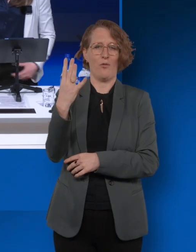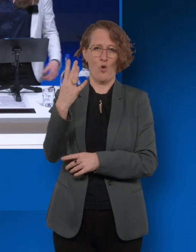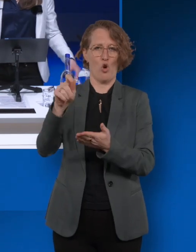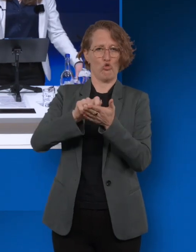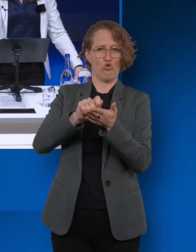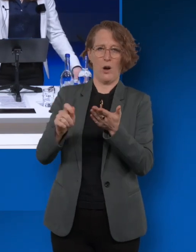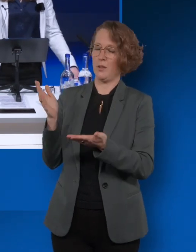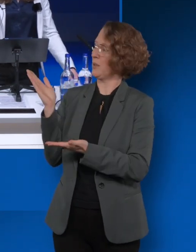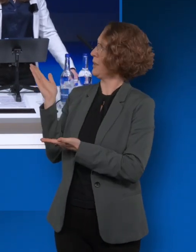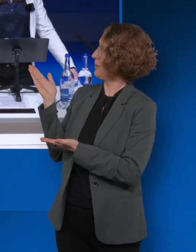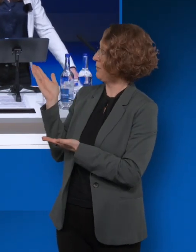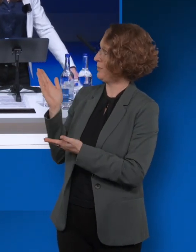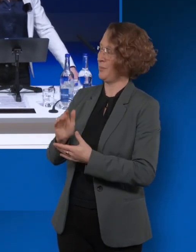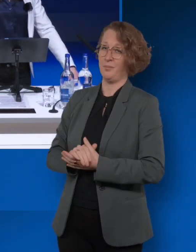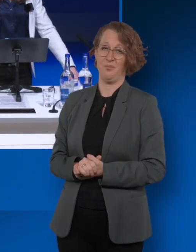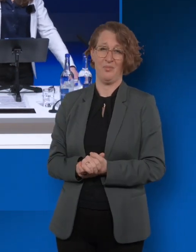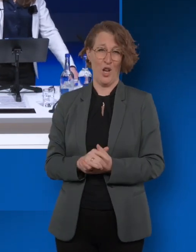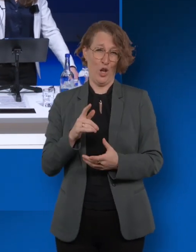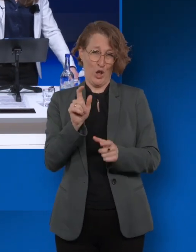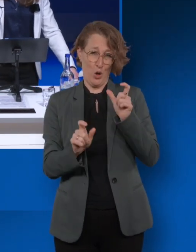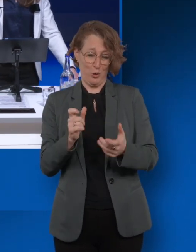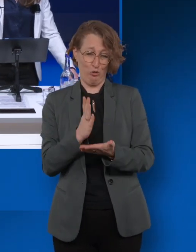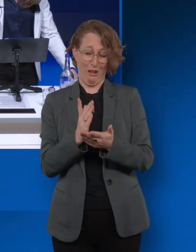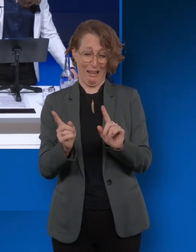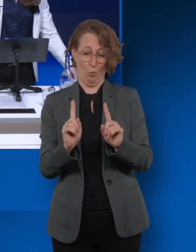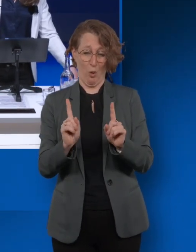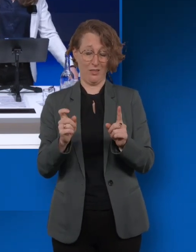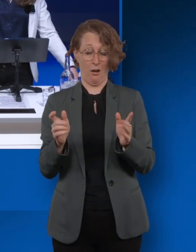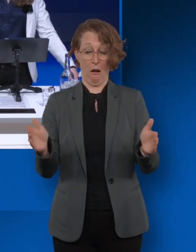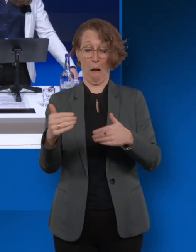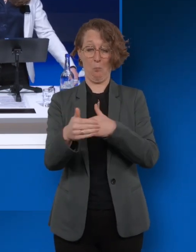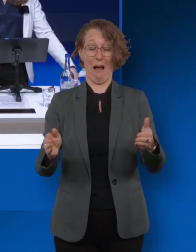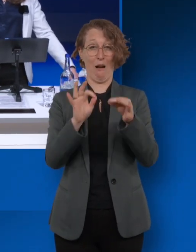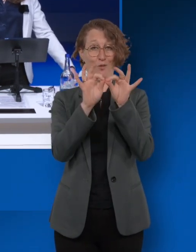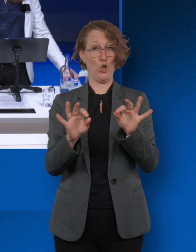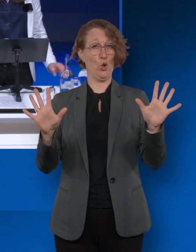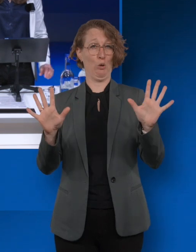their entirety are nothing but a pack of neurons.